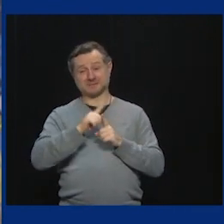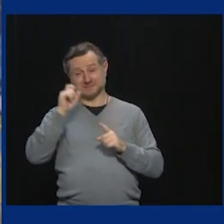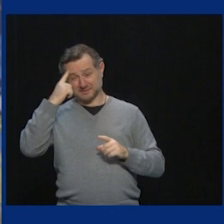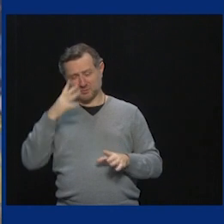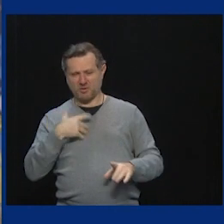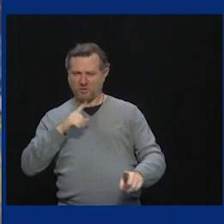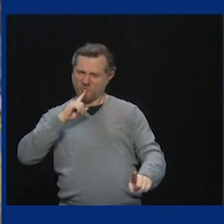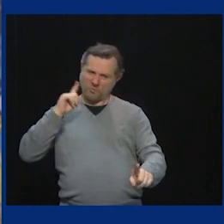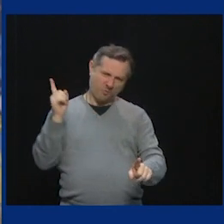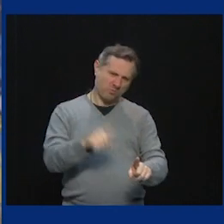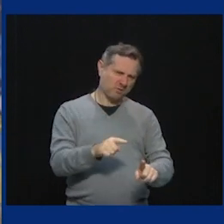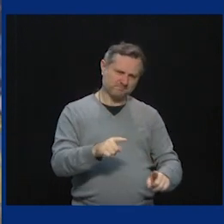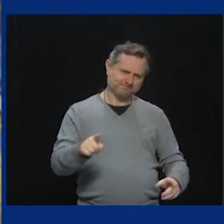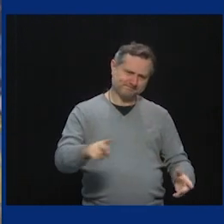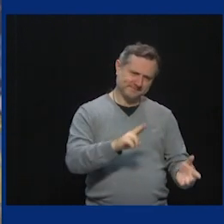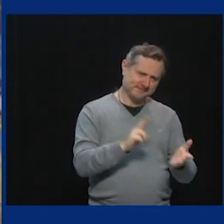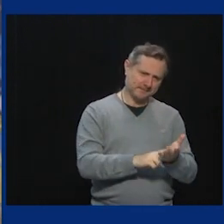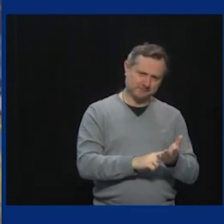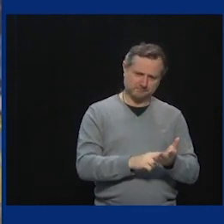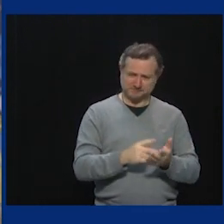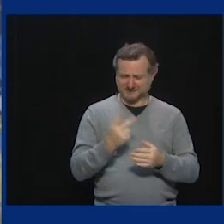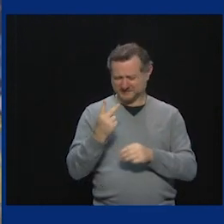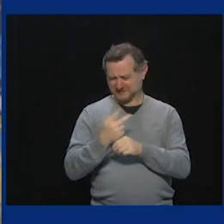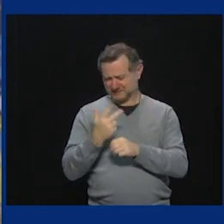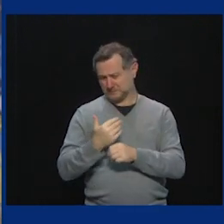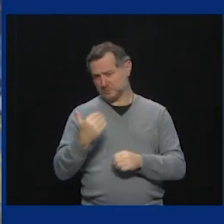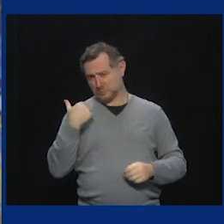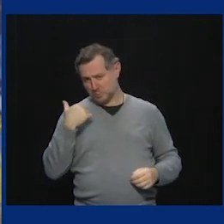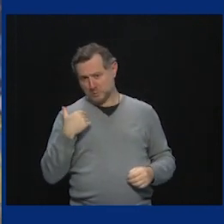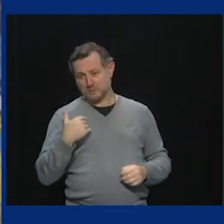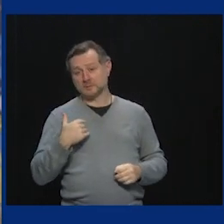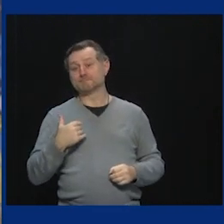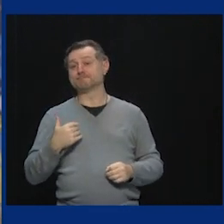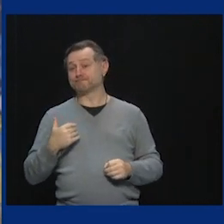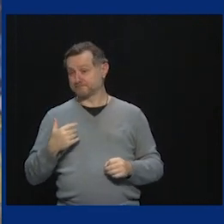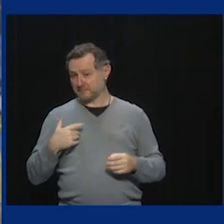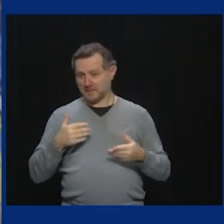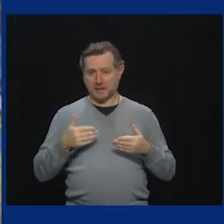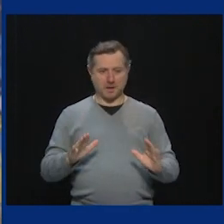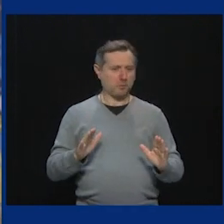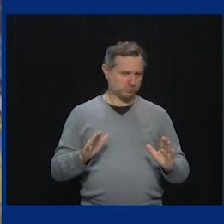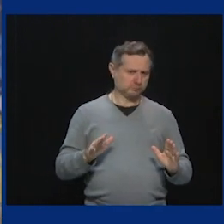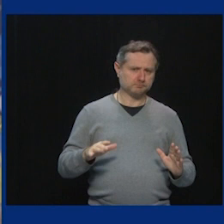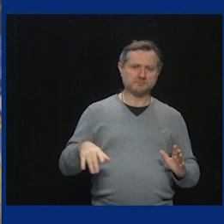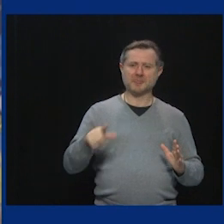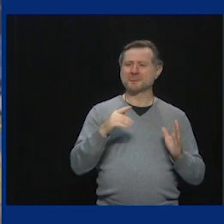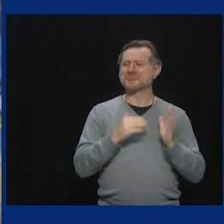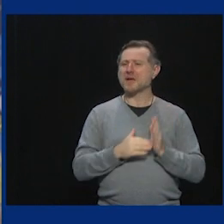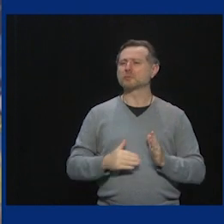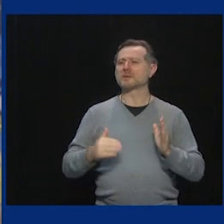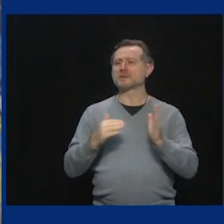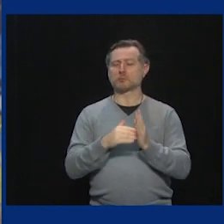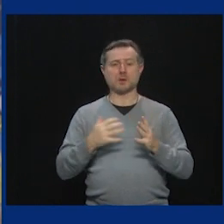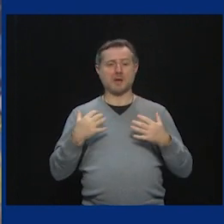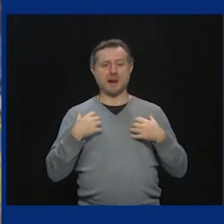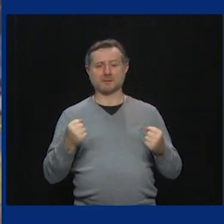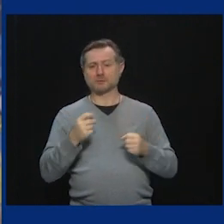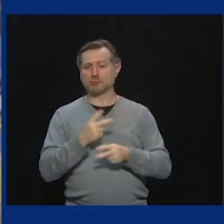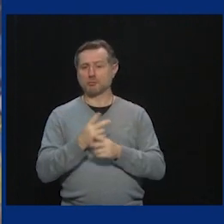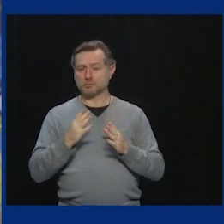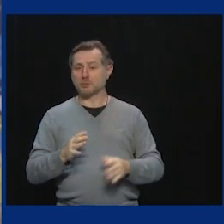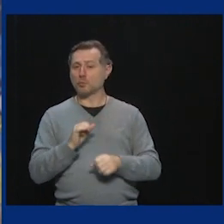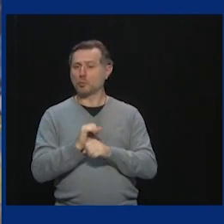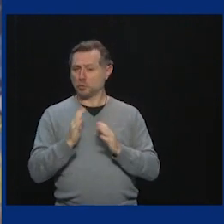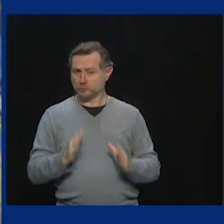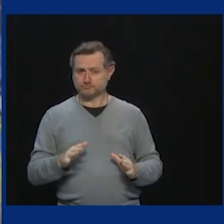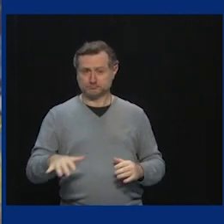up even downstate over 3,000 healthcare workers by removing the requirement of pre-authorization for the next month. I don't have the